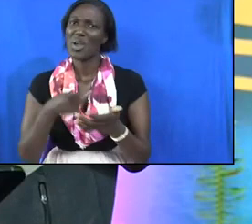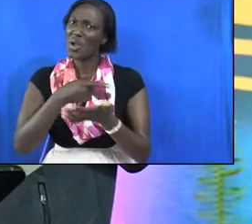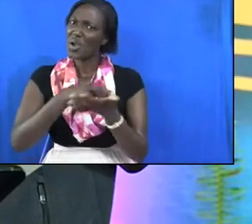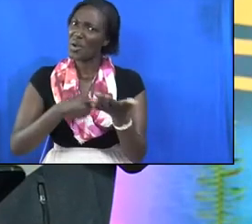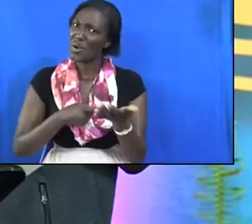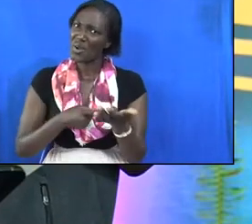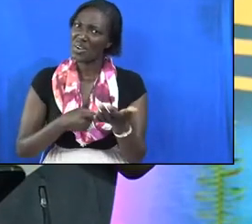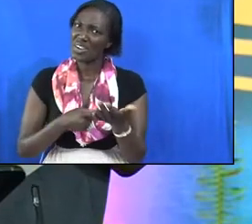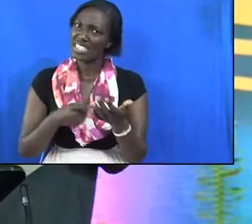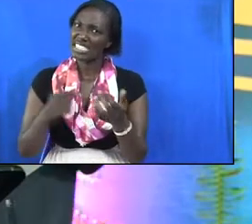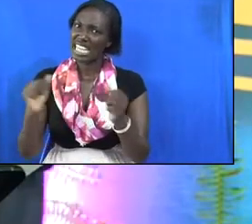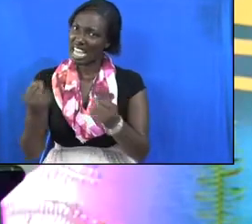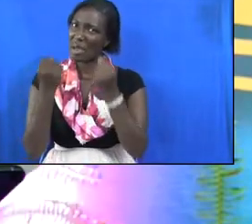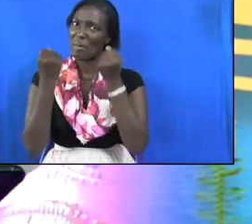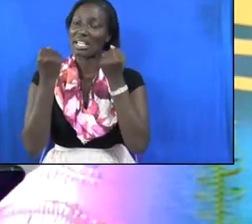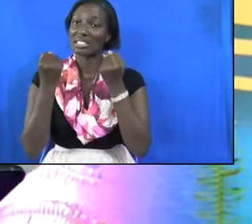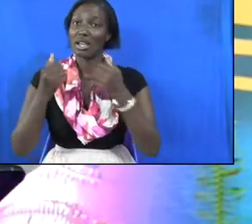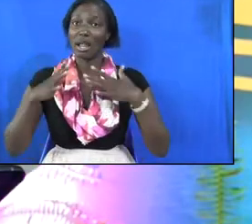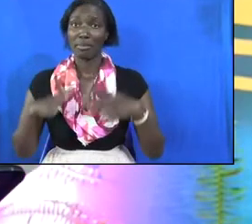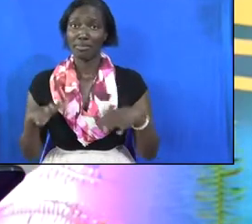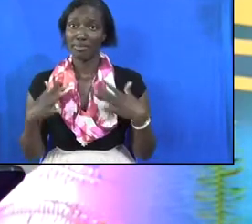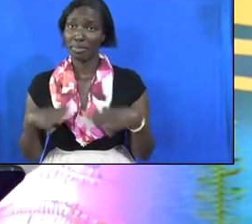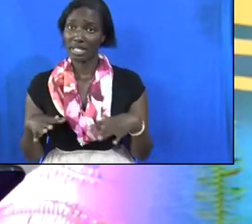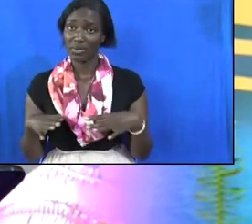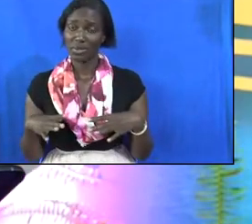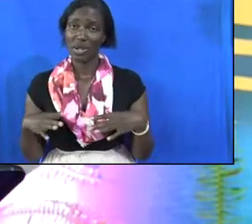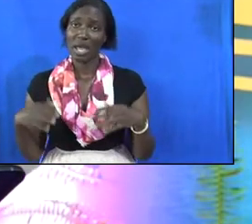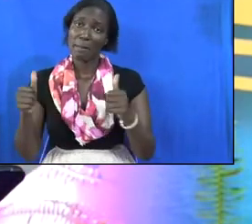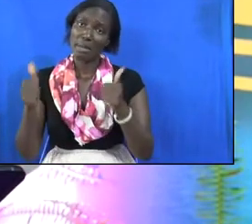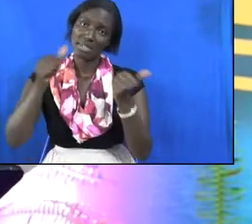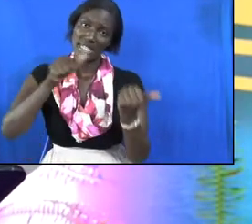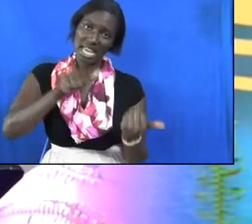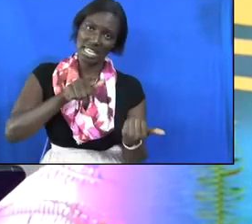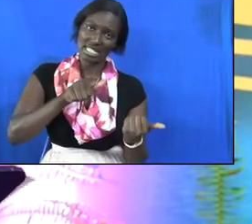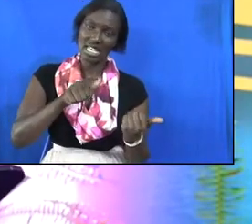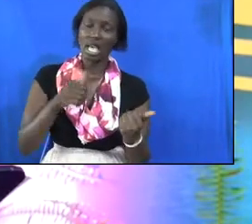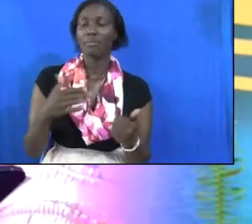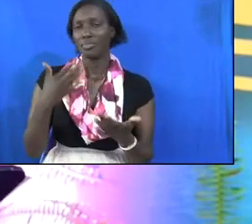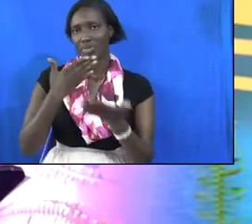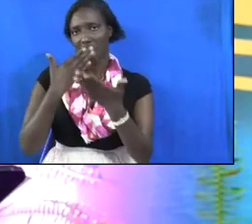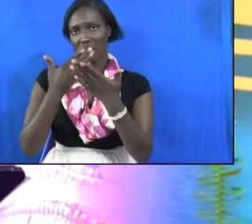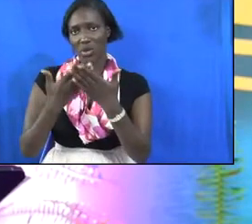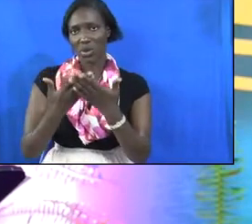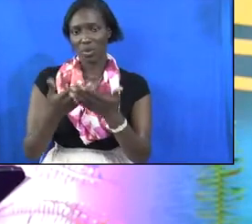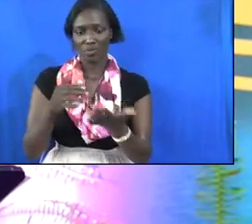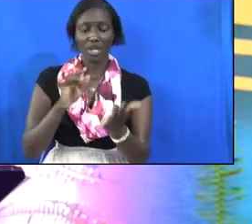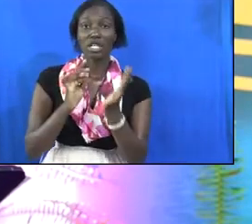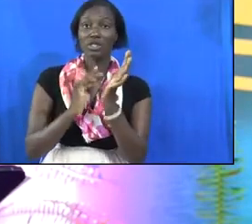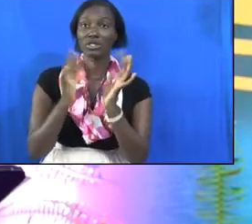is baptized? Thank you. Let's refer to the Bible.